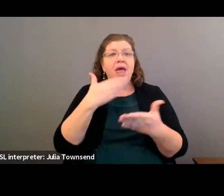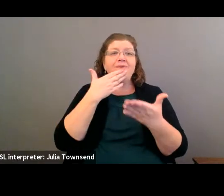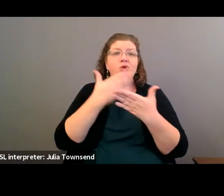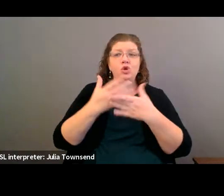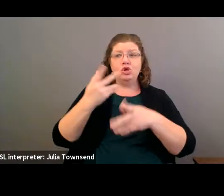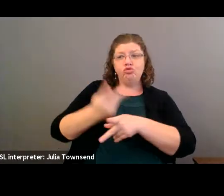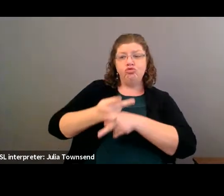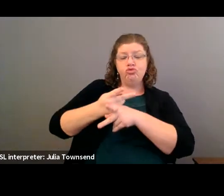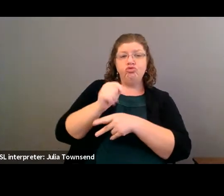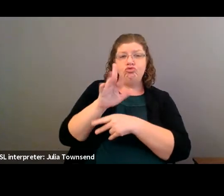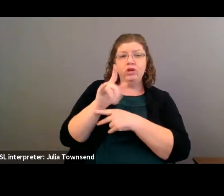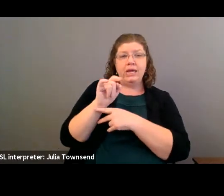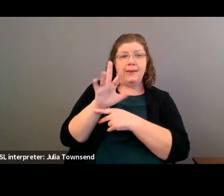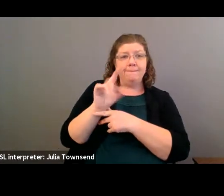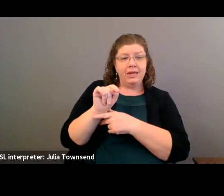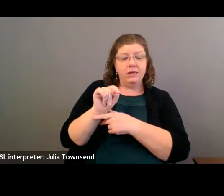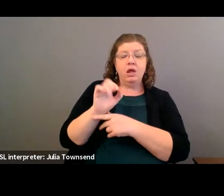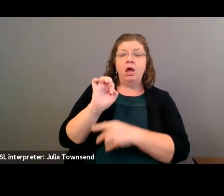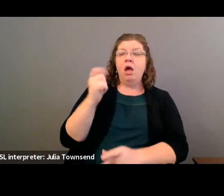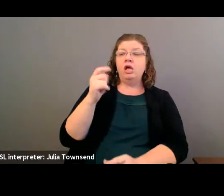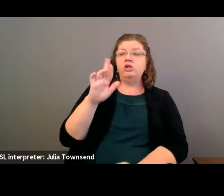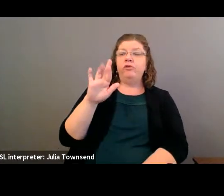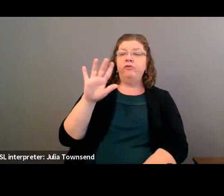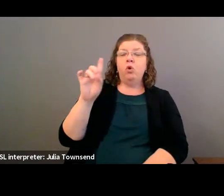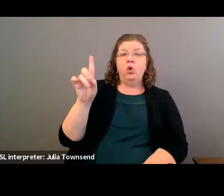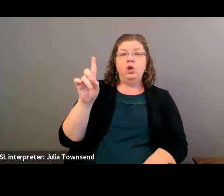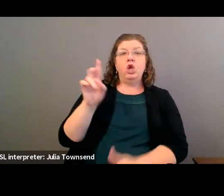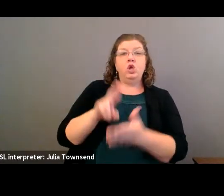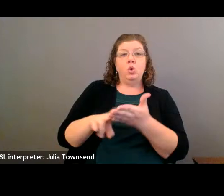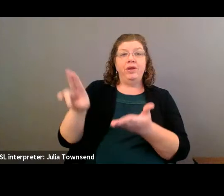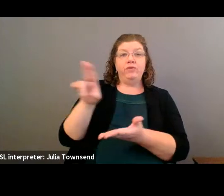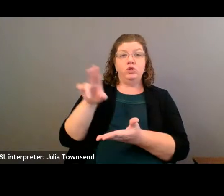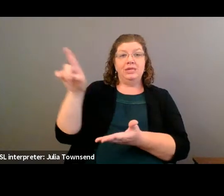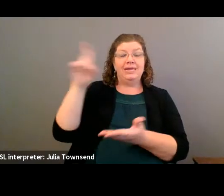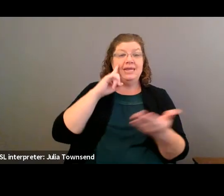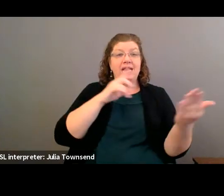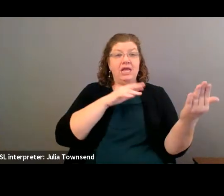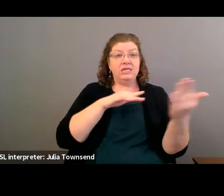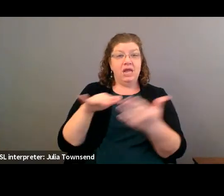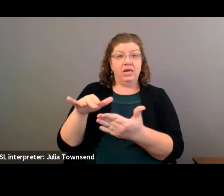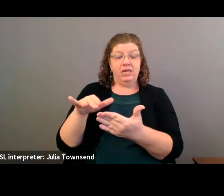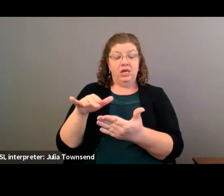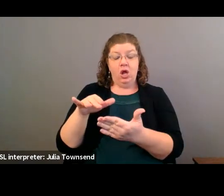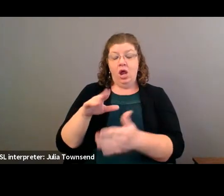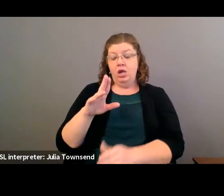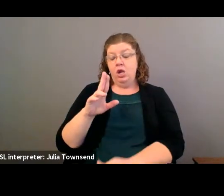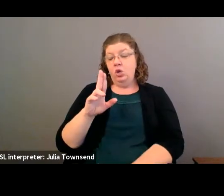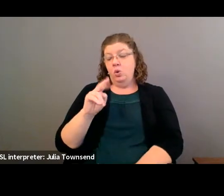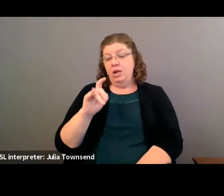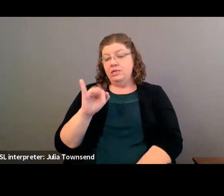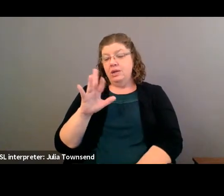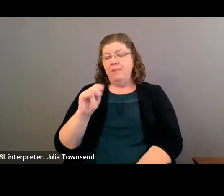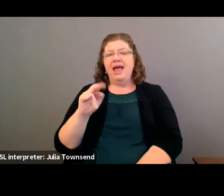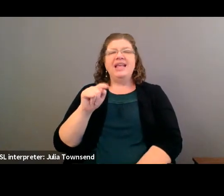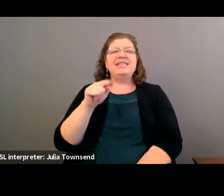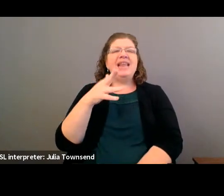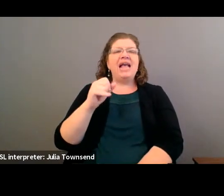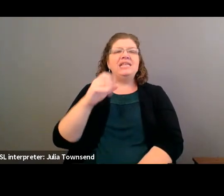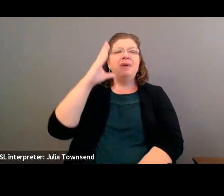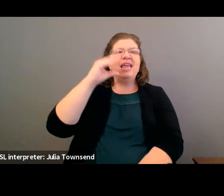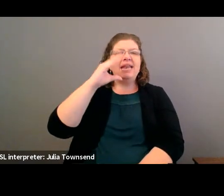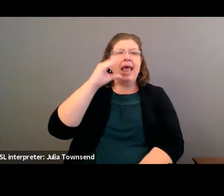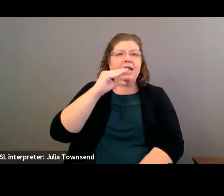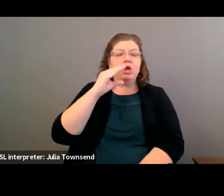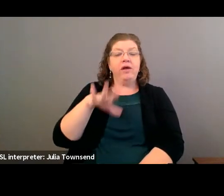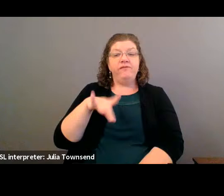treatments. Oxford University did a study on budesonide, which is an asthma inhaler, and found